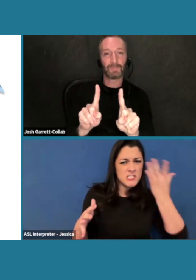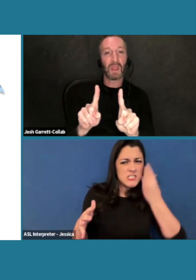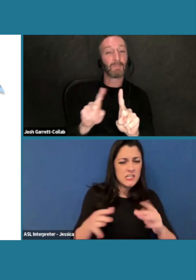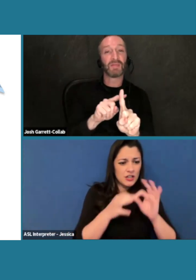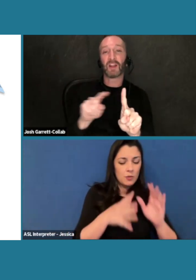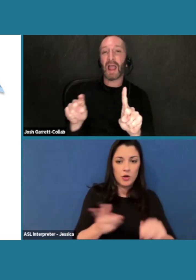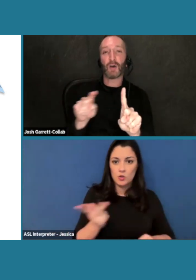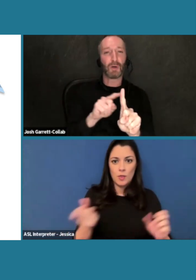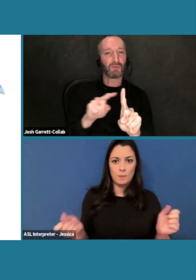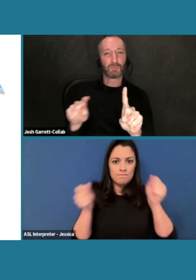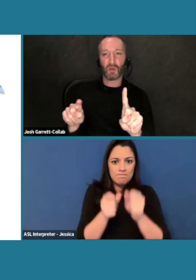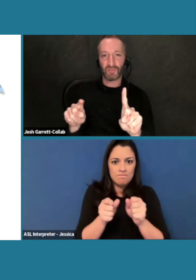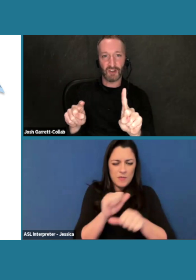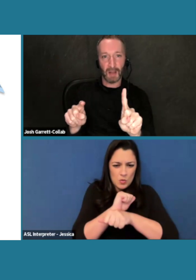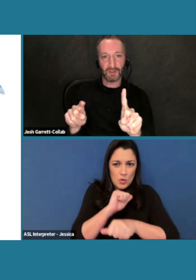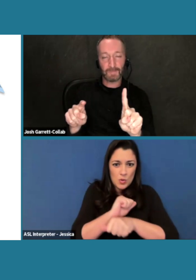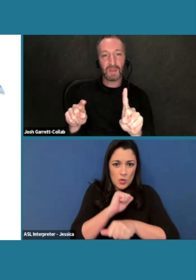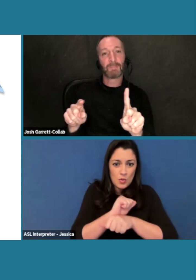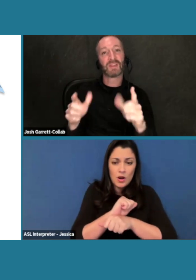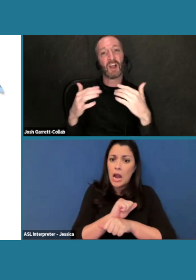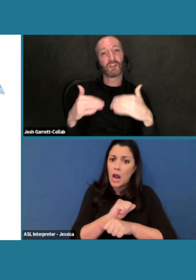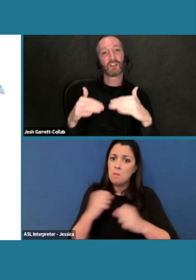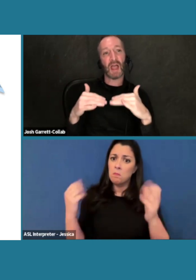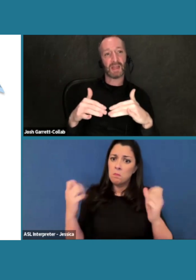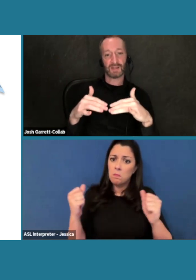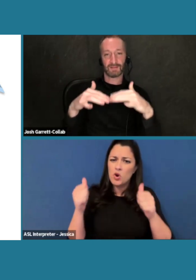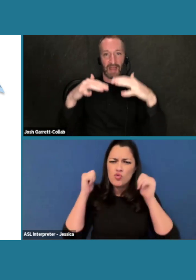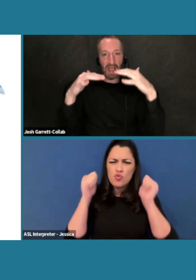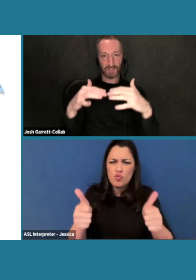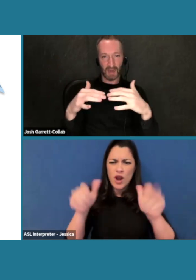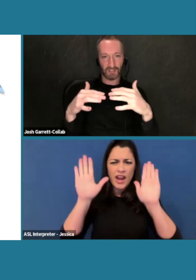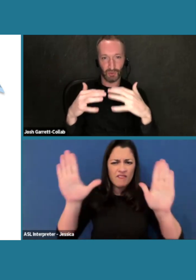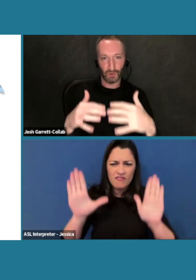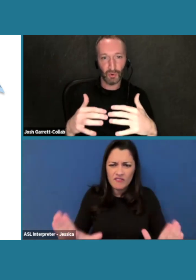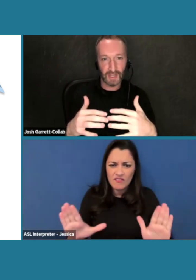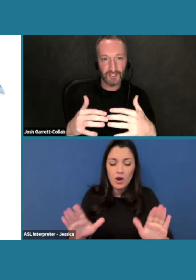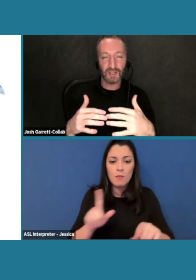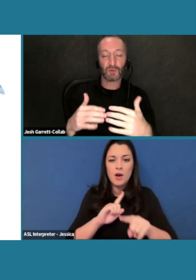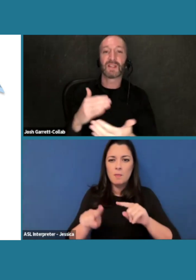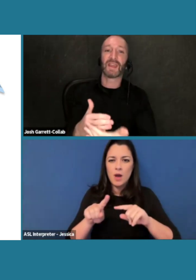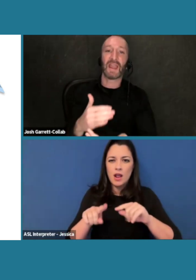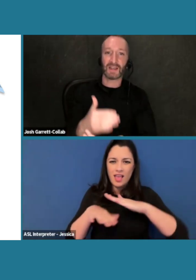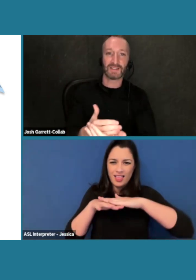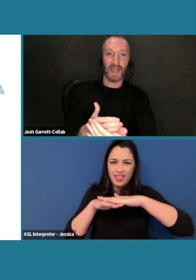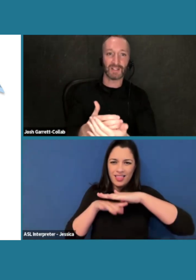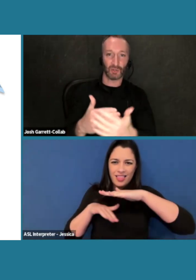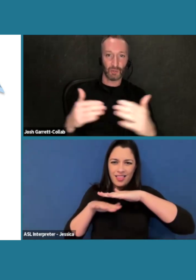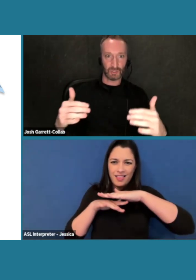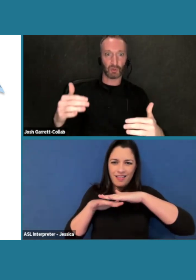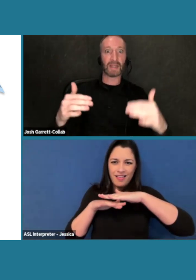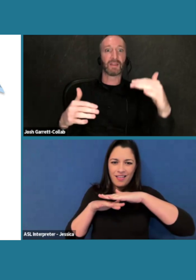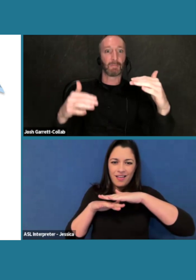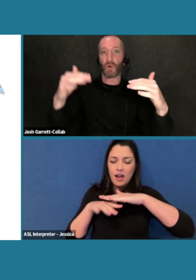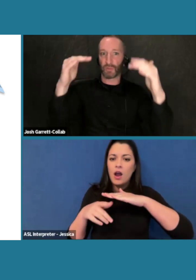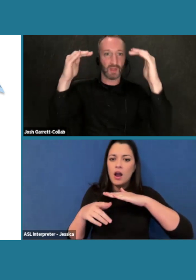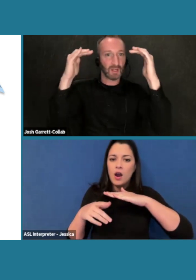to work, but their output was both phenomenal. But the underlying aspect or the correlation there was that they had a dazzle who